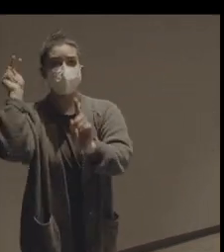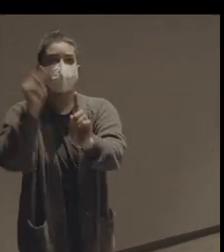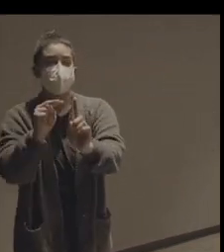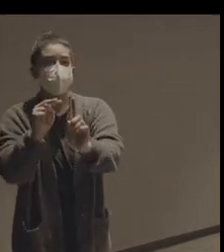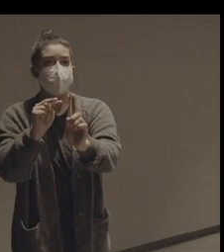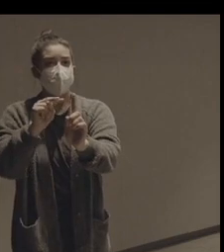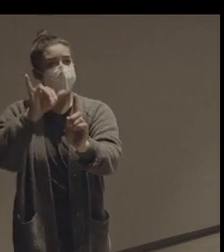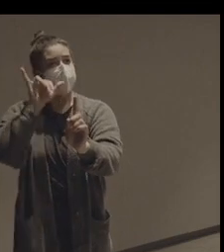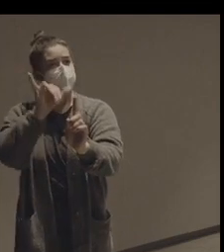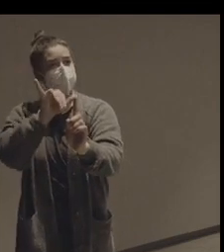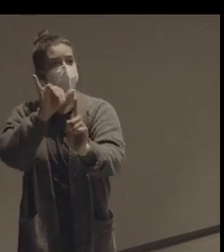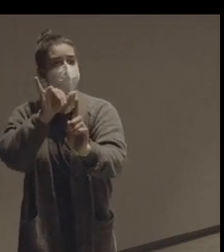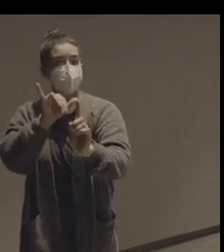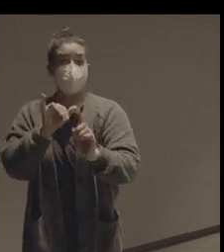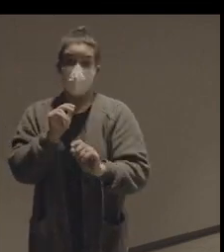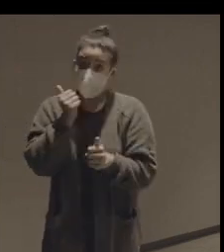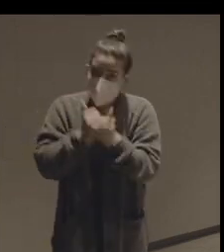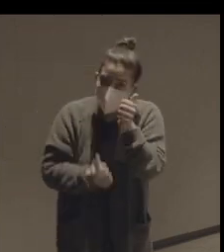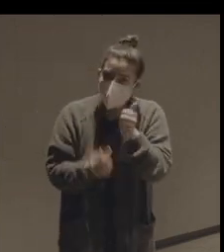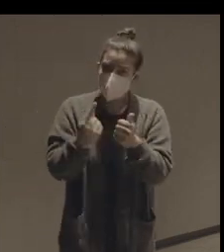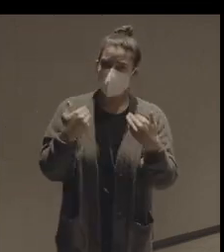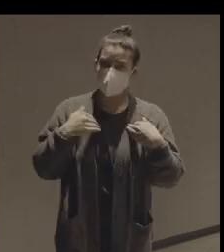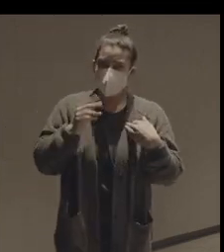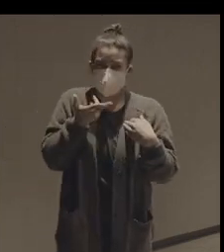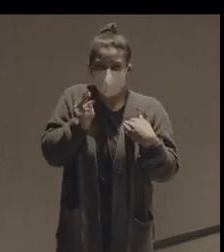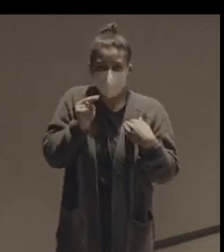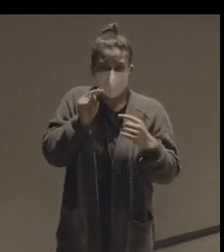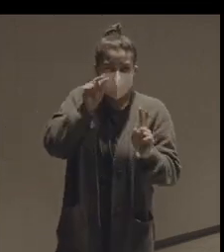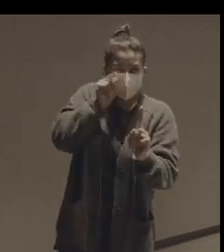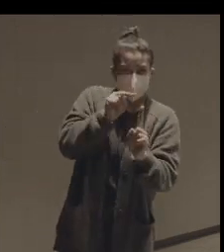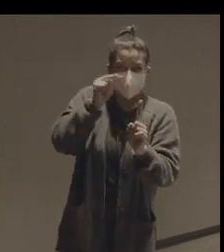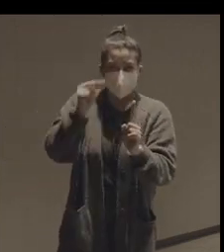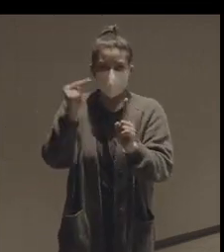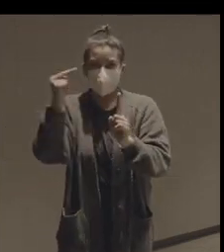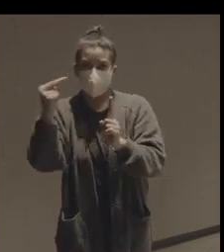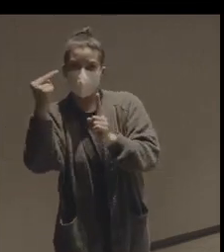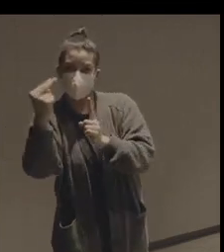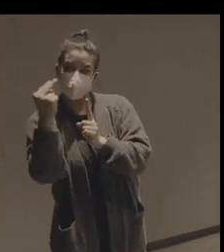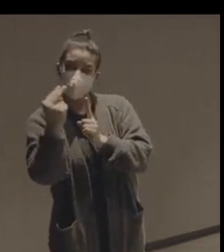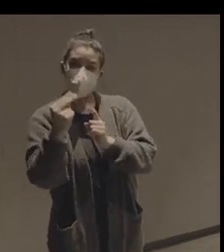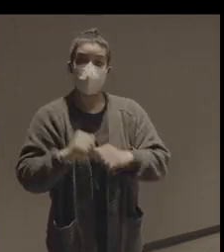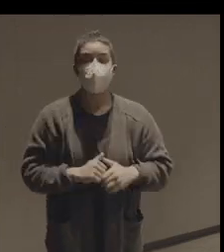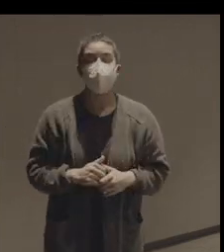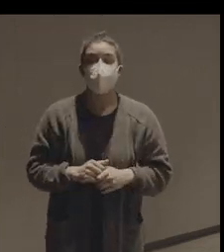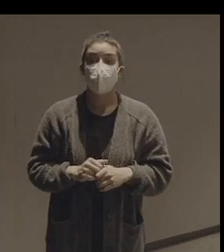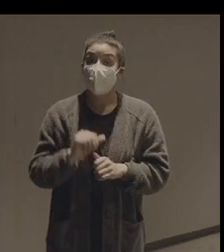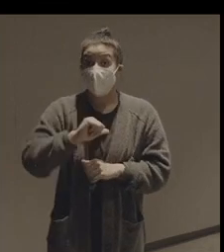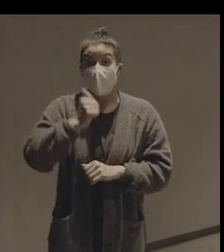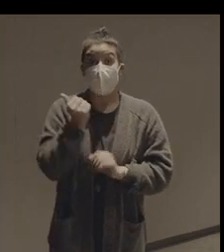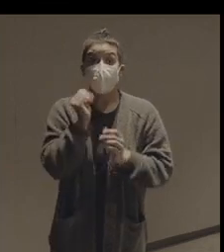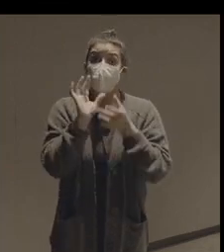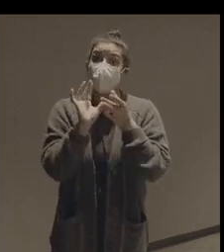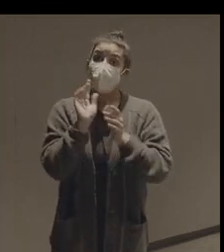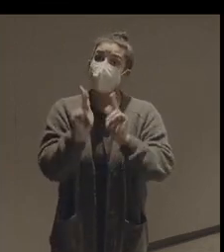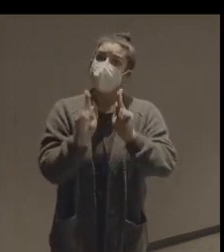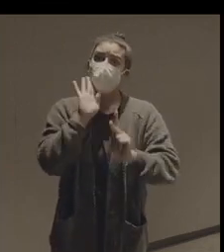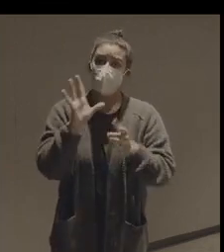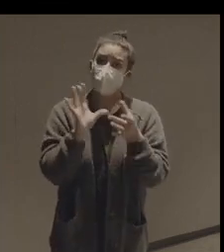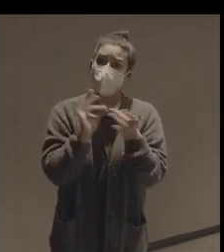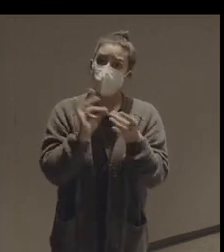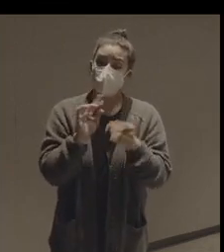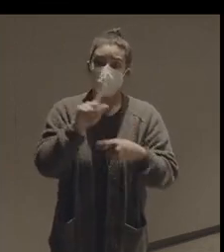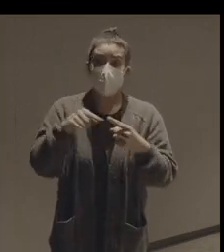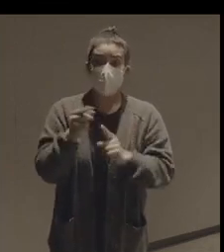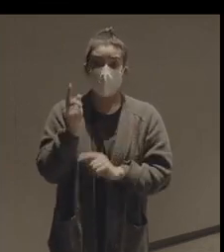readjust. The other thing about the lenses that everyone comments on is their calming. In the frenetic, broken world we live in,